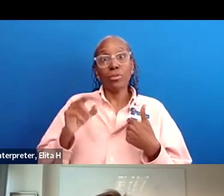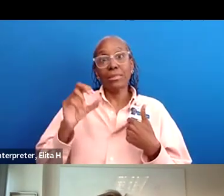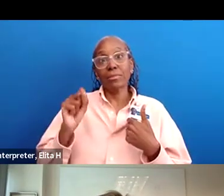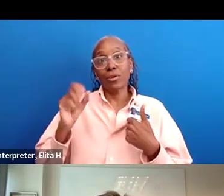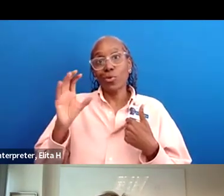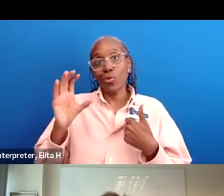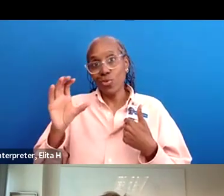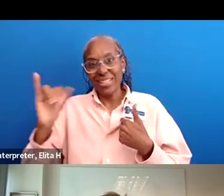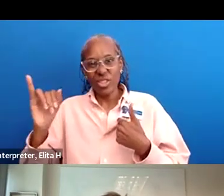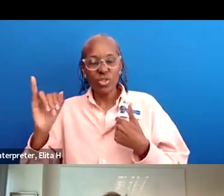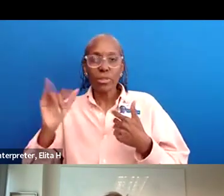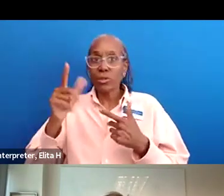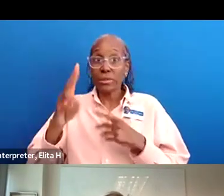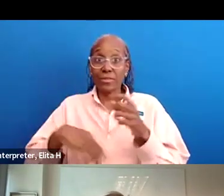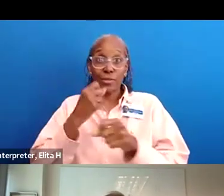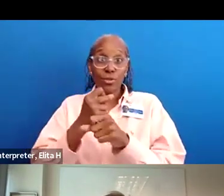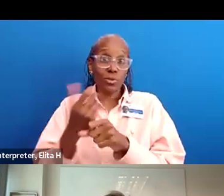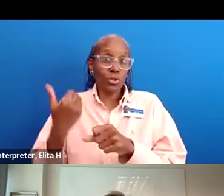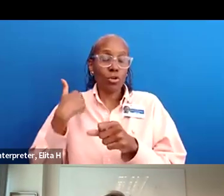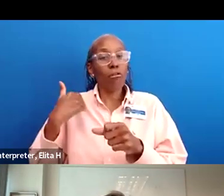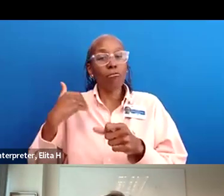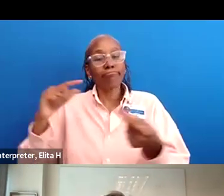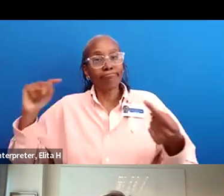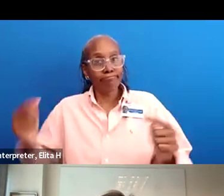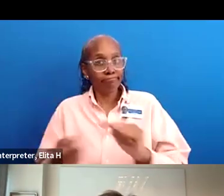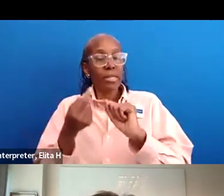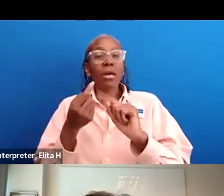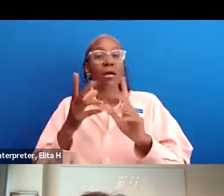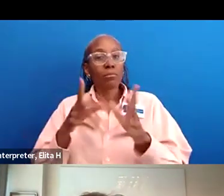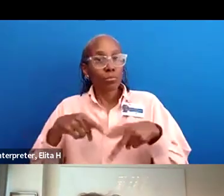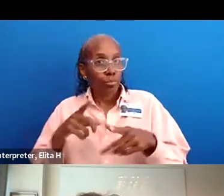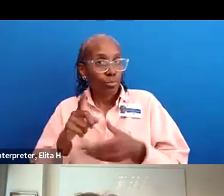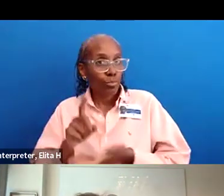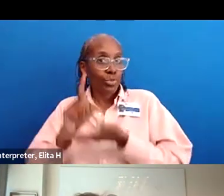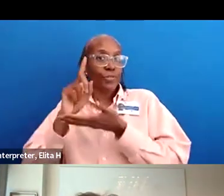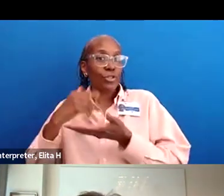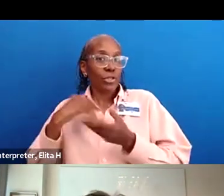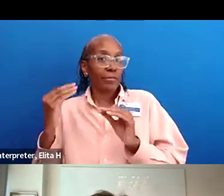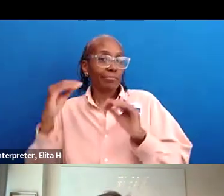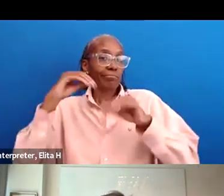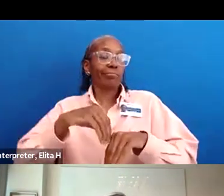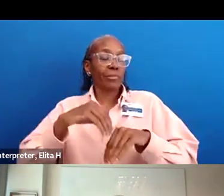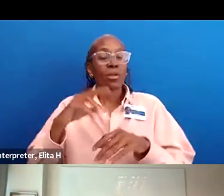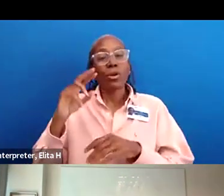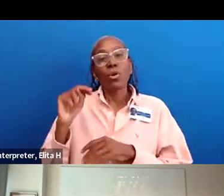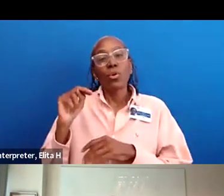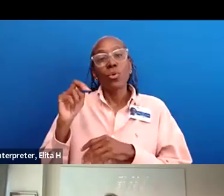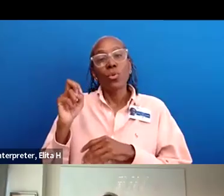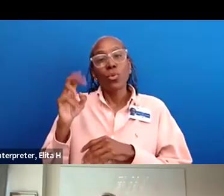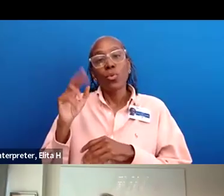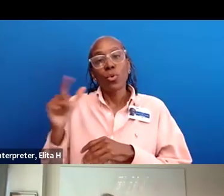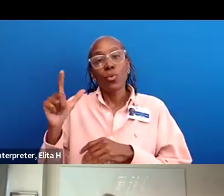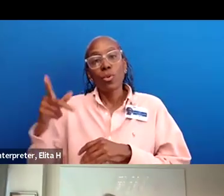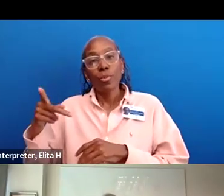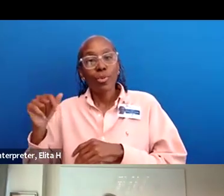27 years ago. And I have been very privileged to have an implanted neuroprosthesis that allows me